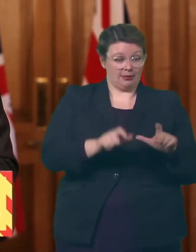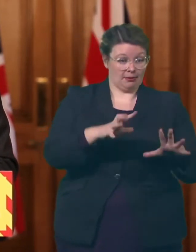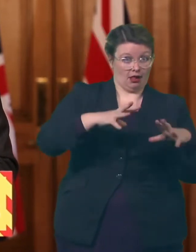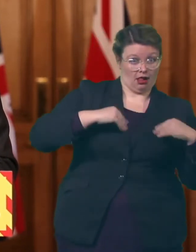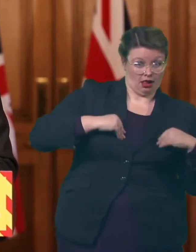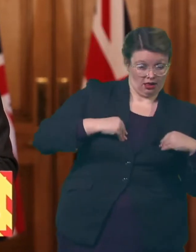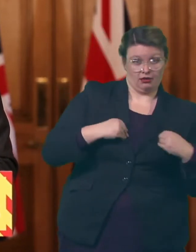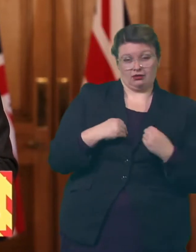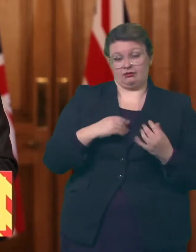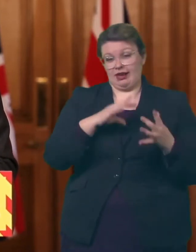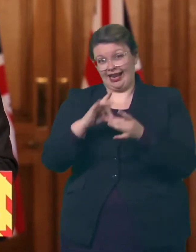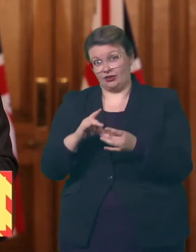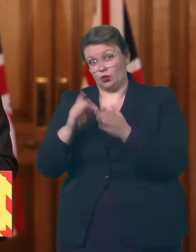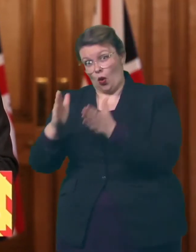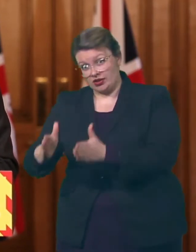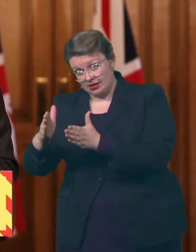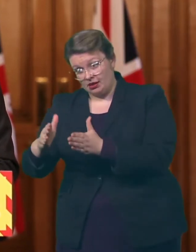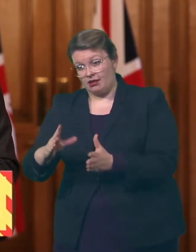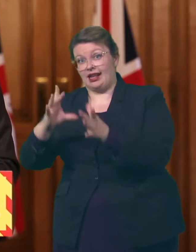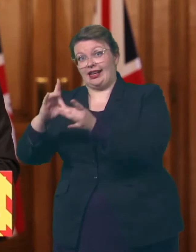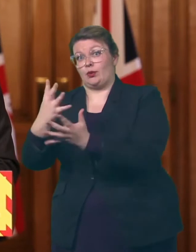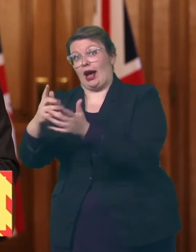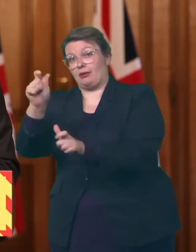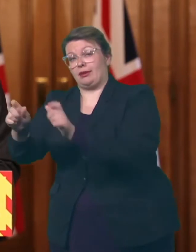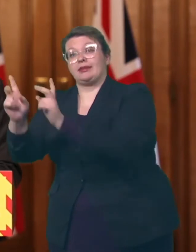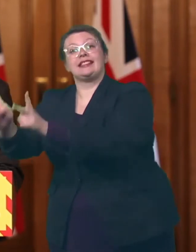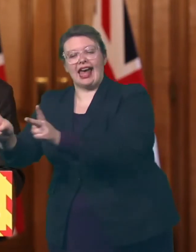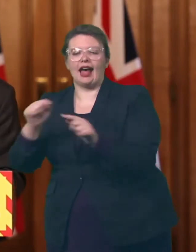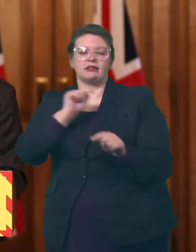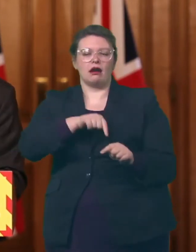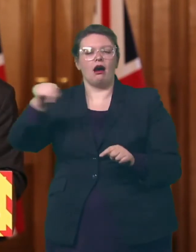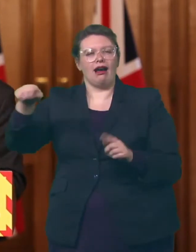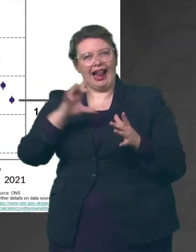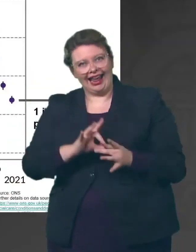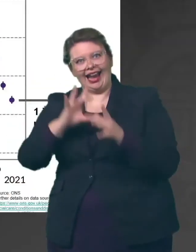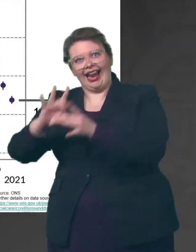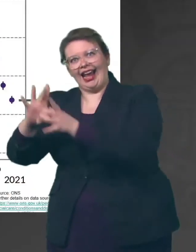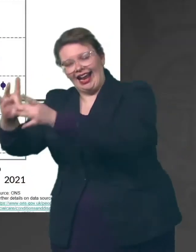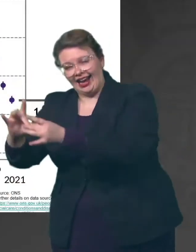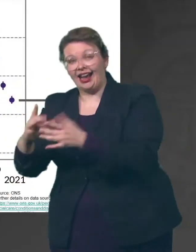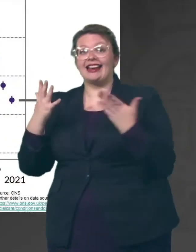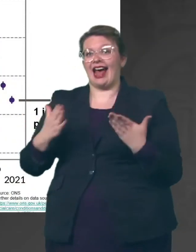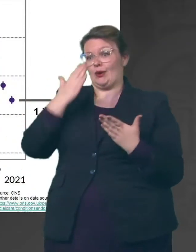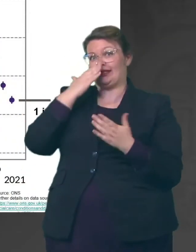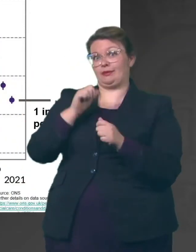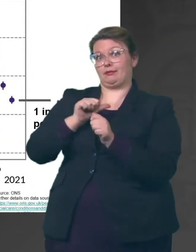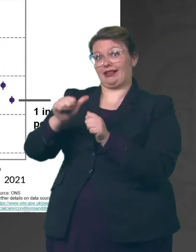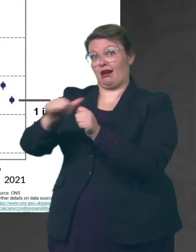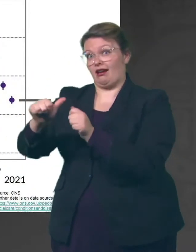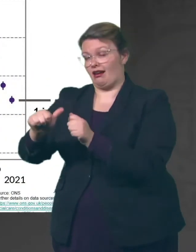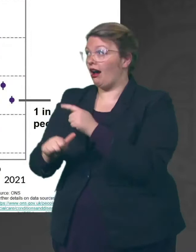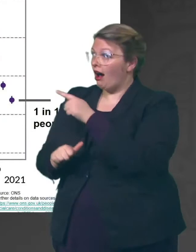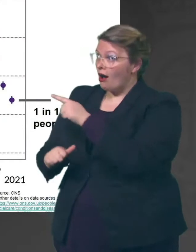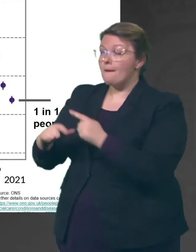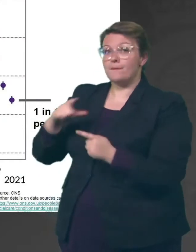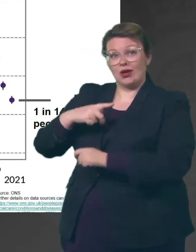now breaking thanks to the vaccination programme. And we've now been able to get the slide up. And this demonstrates, as you can